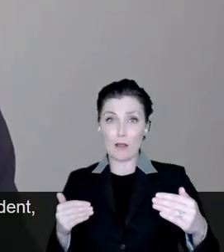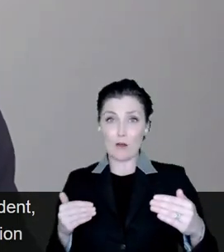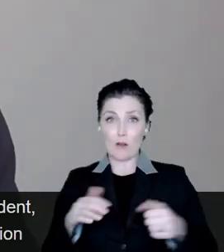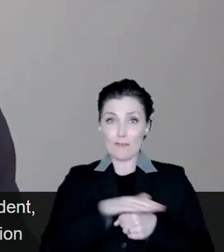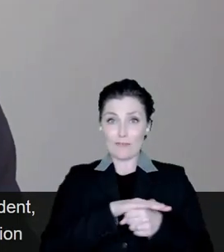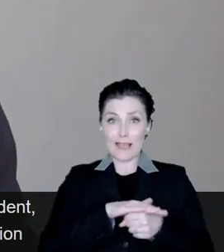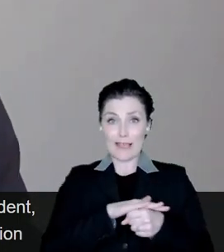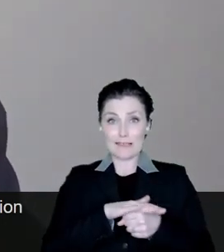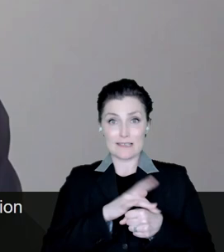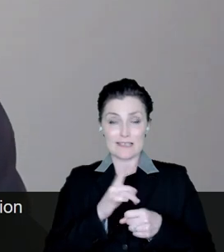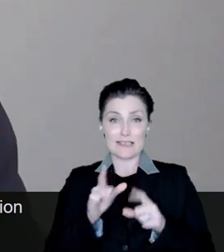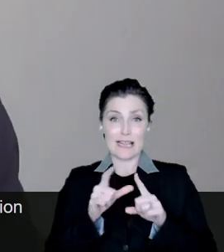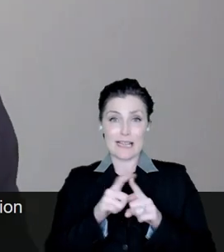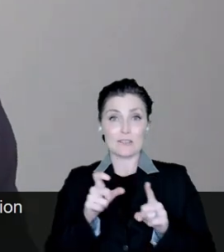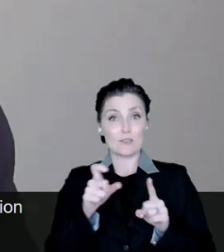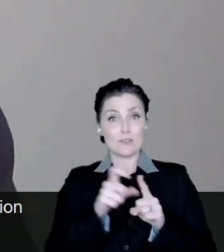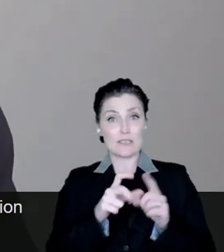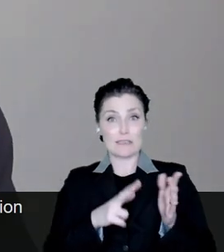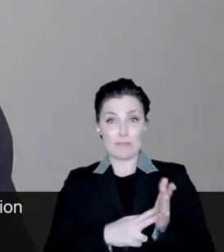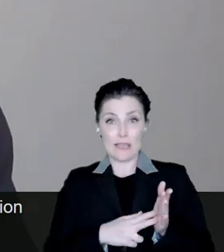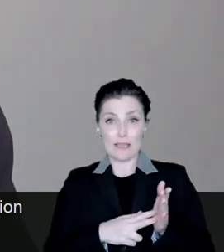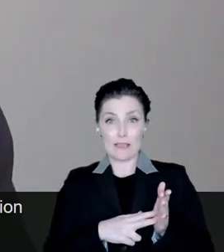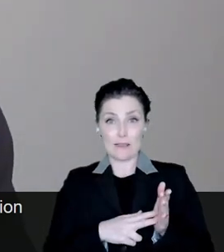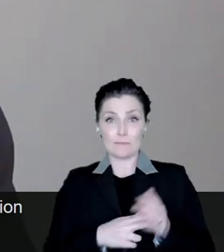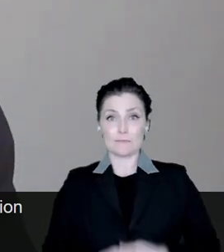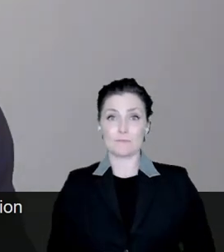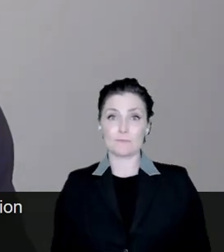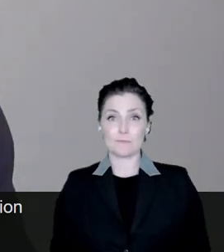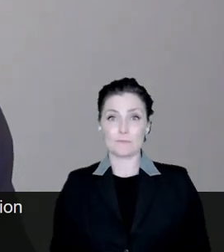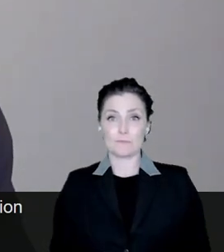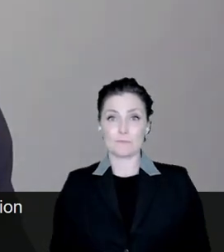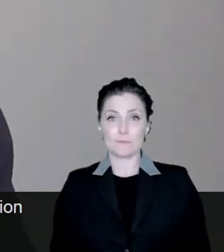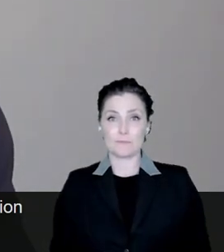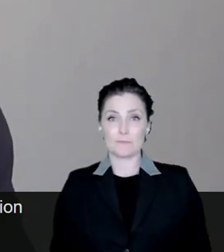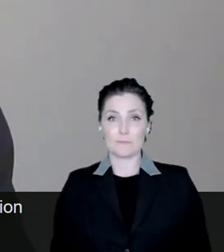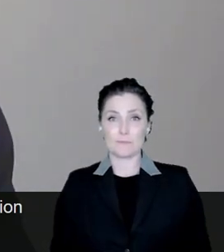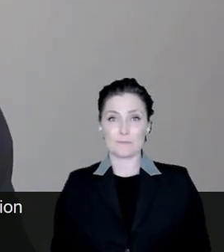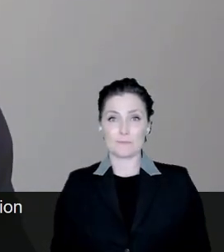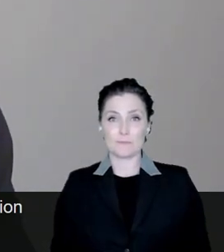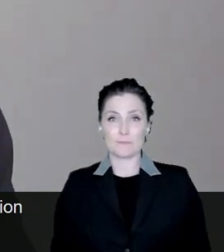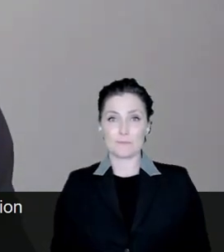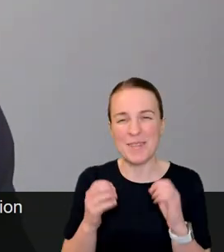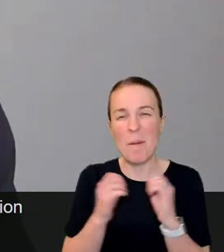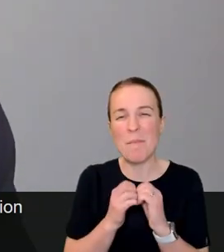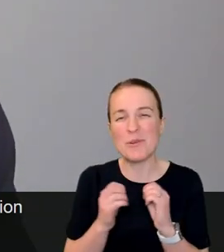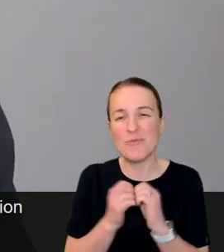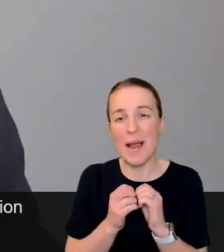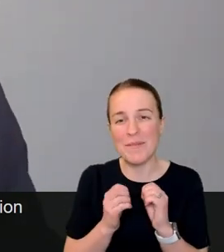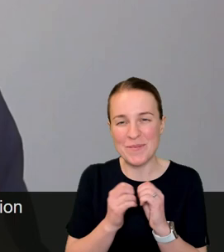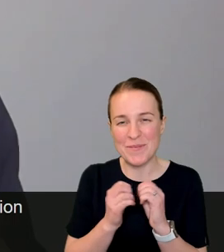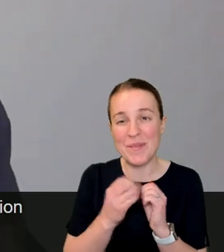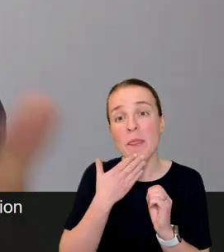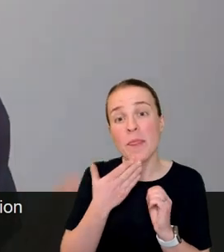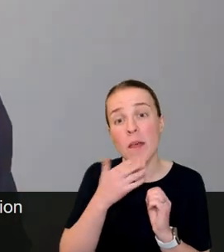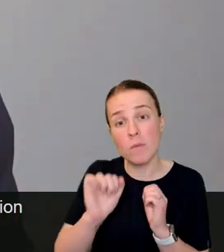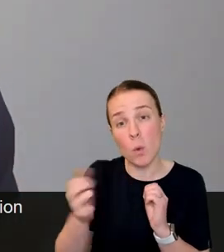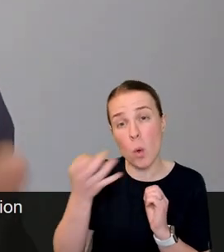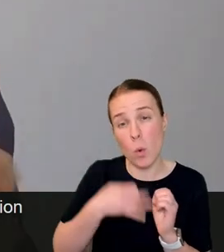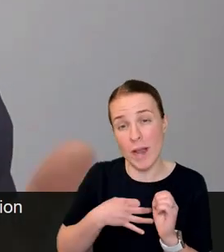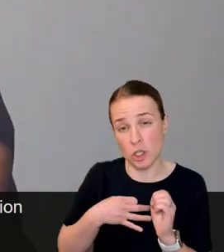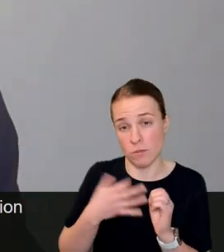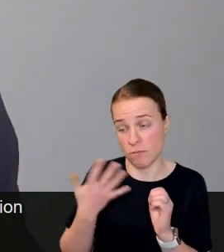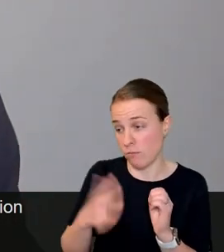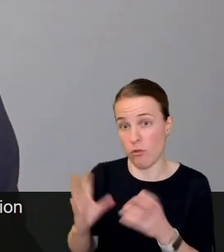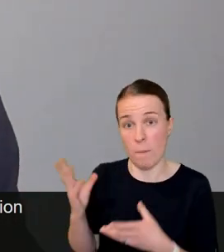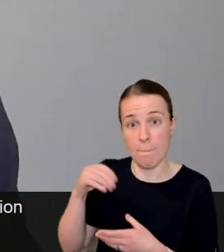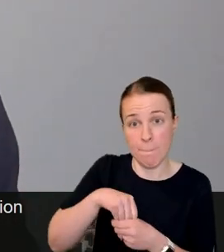violence. Bushra, thank you for your question as well. Since I've been mayor, there's been a coalition of the Assembly, I think all